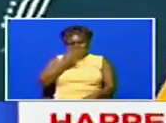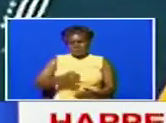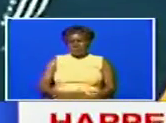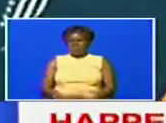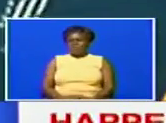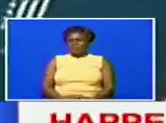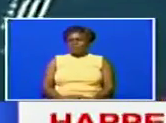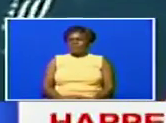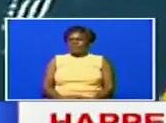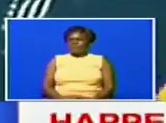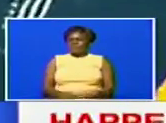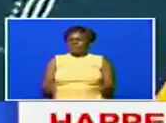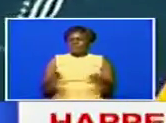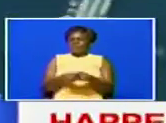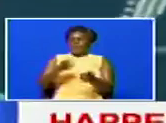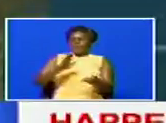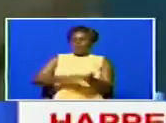So let me comment also.